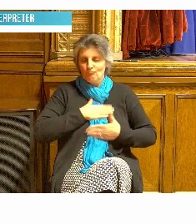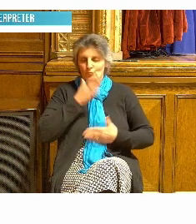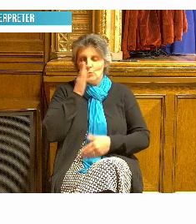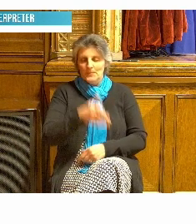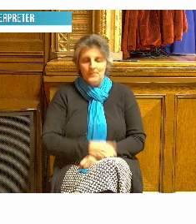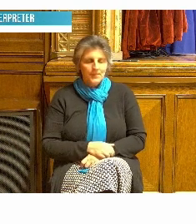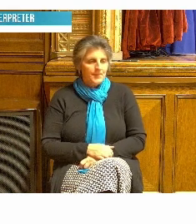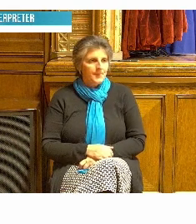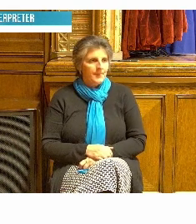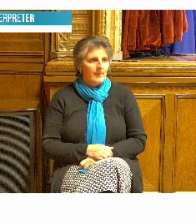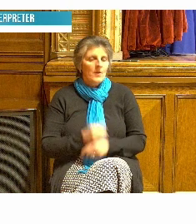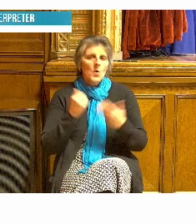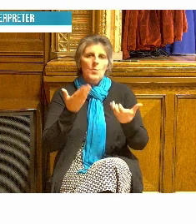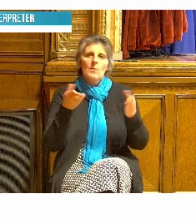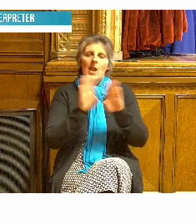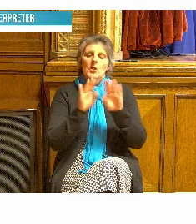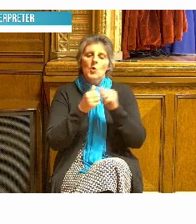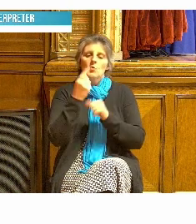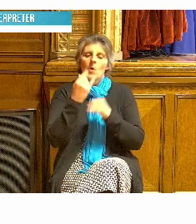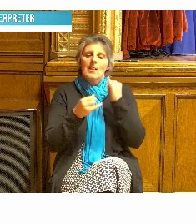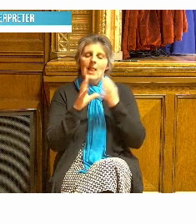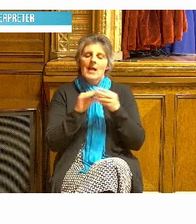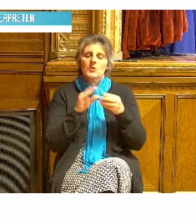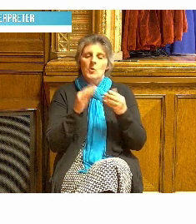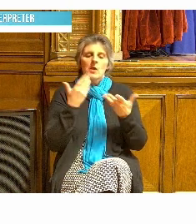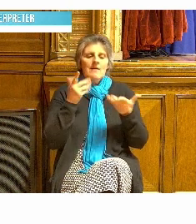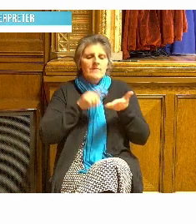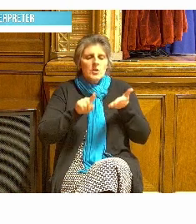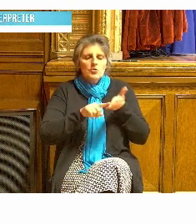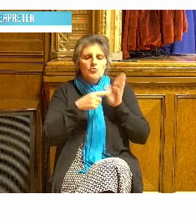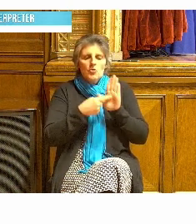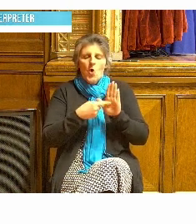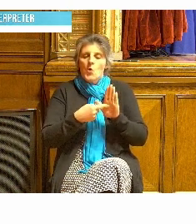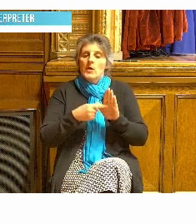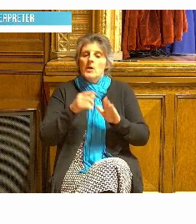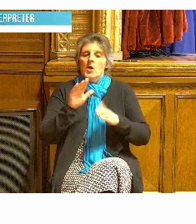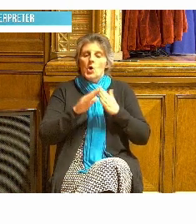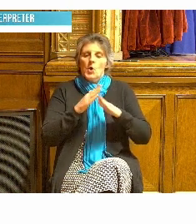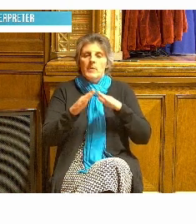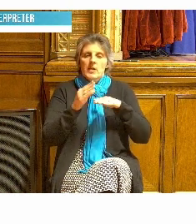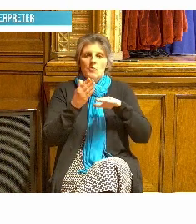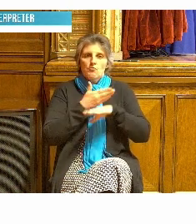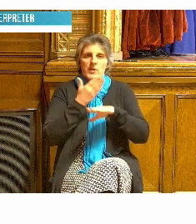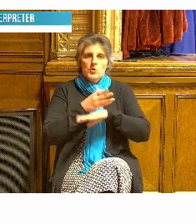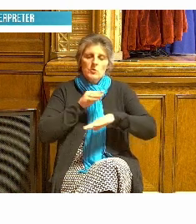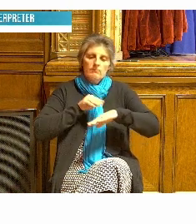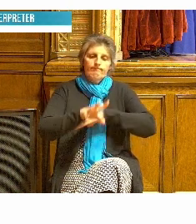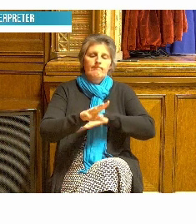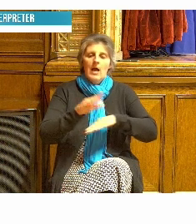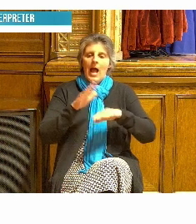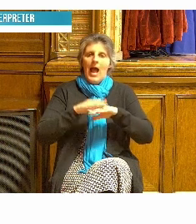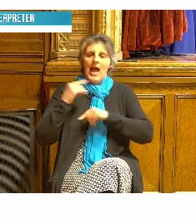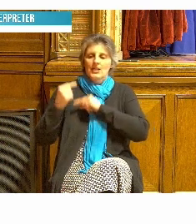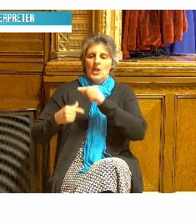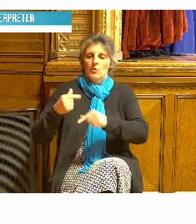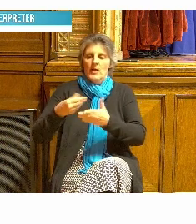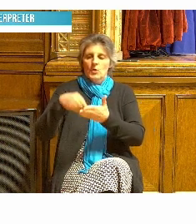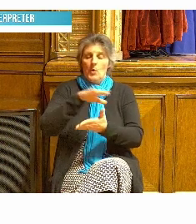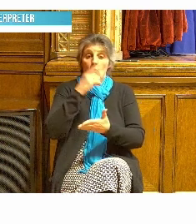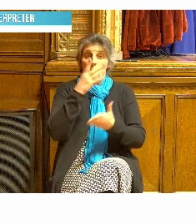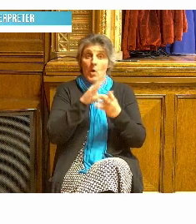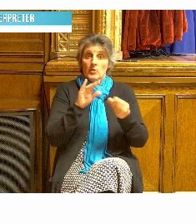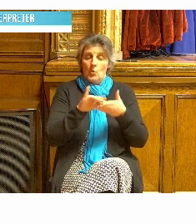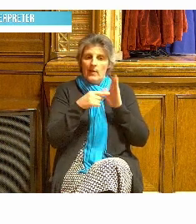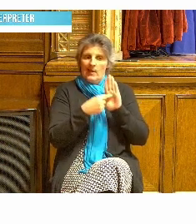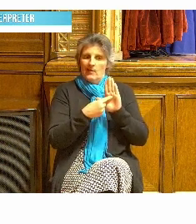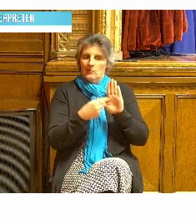enjoy it. We want to close with one last story. We explored the impact of urban renewal tonight on generational wealth. One story of many that